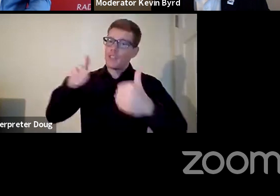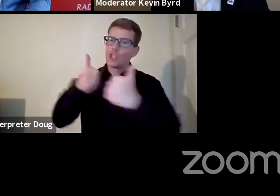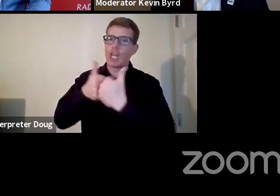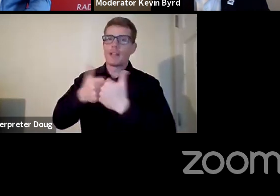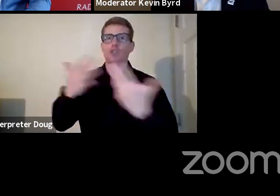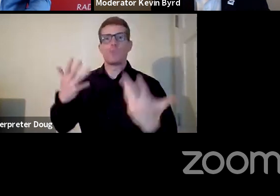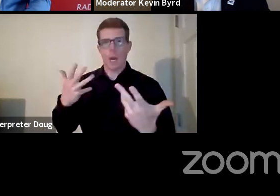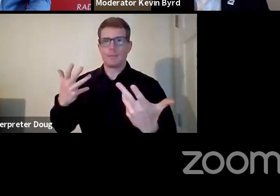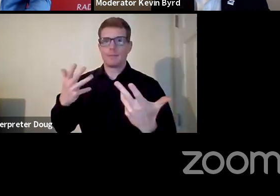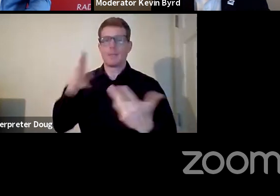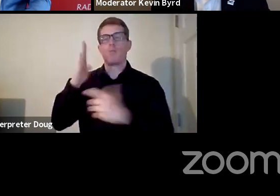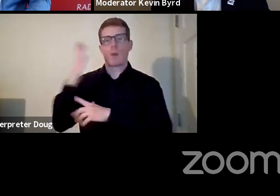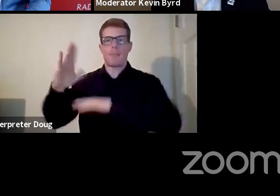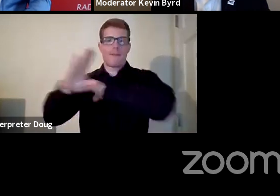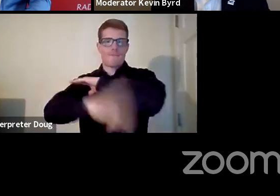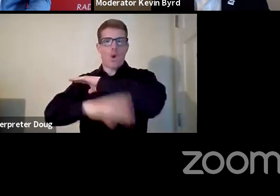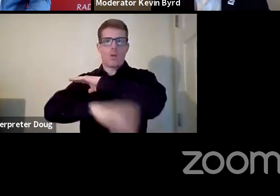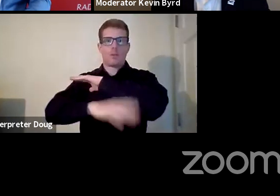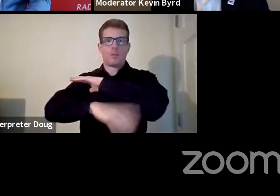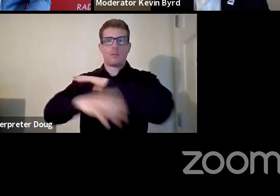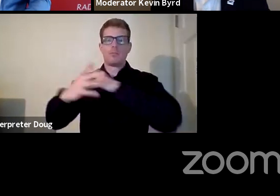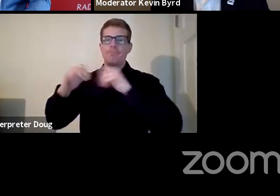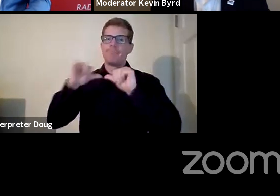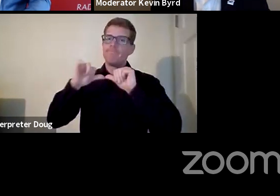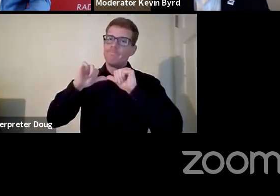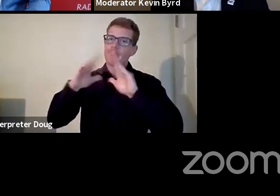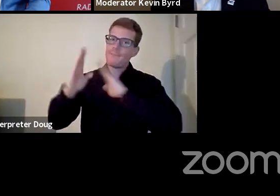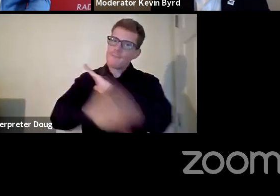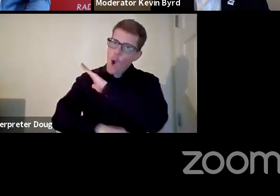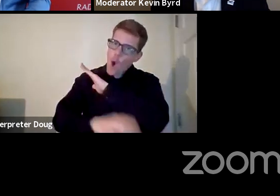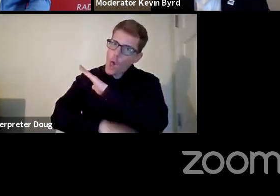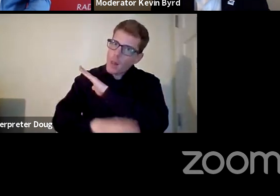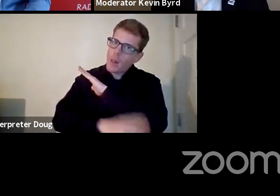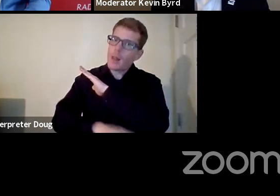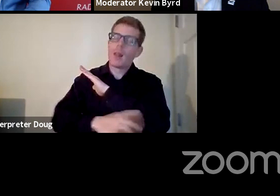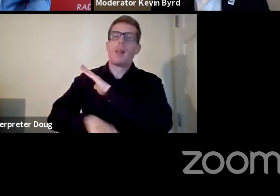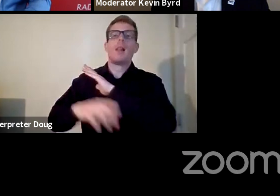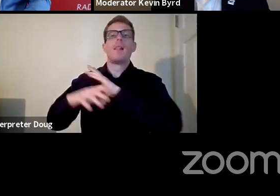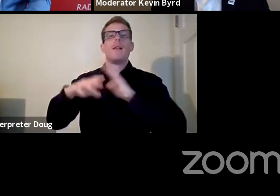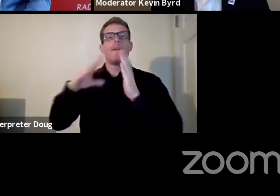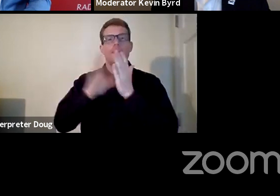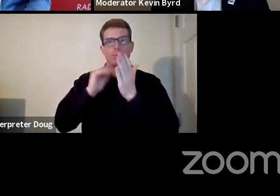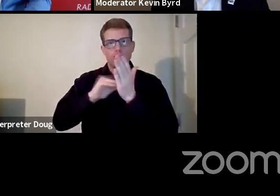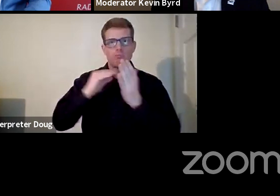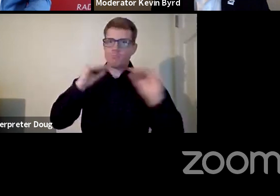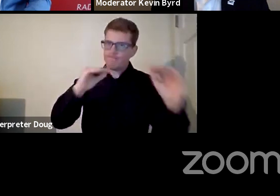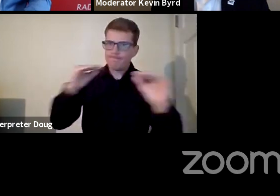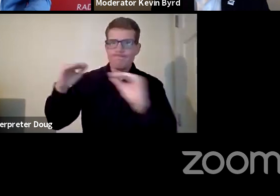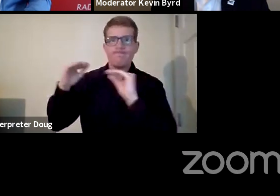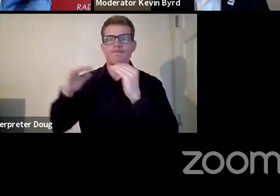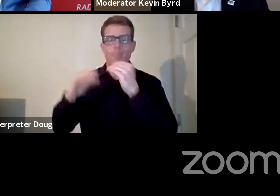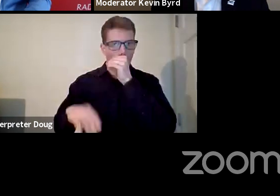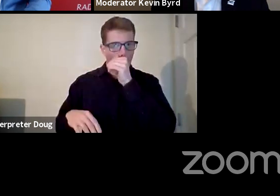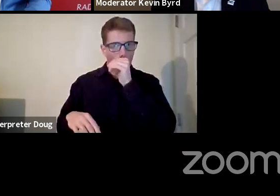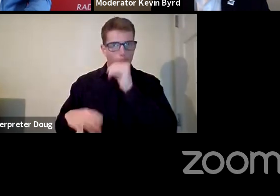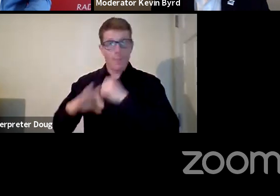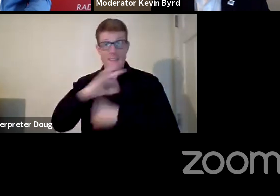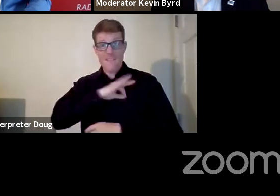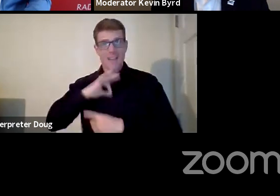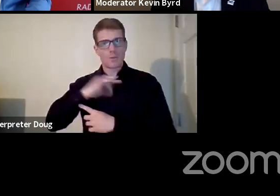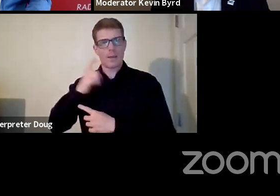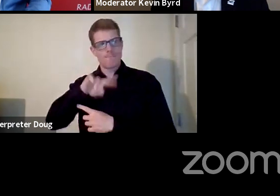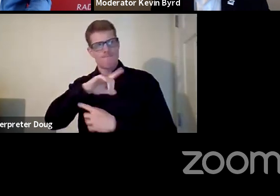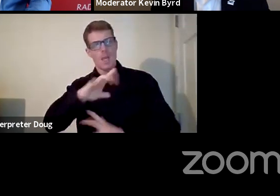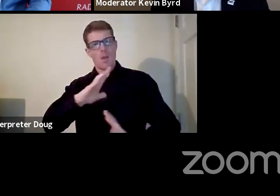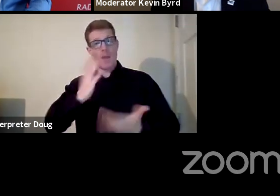we maintain the quality that we're really all expecting. Our faculty pride themselves on the quality of their